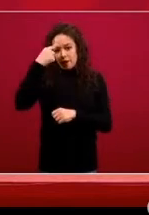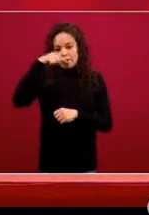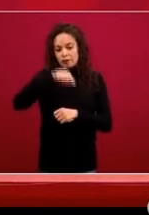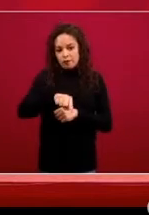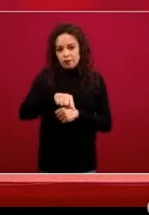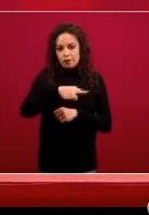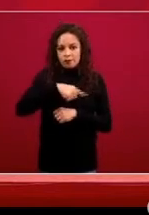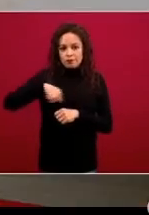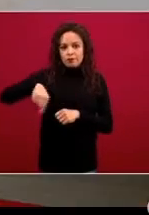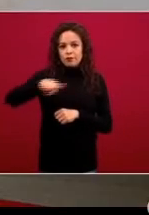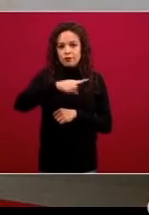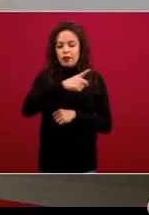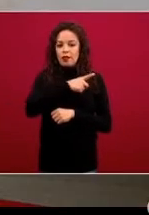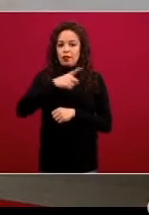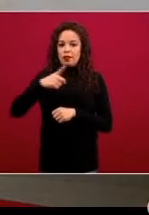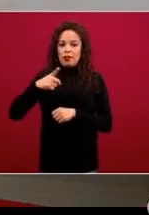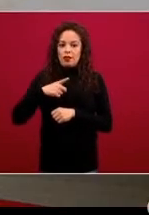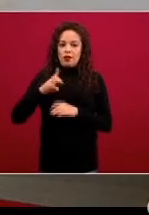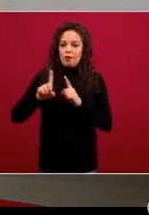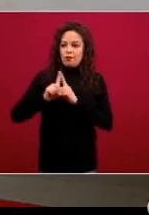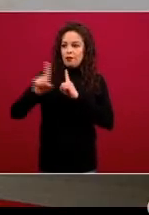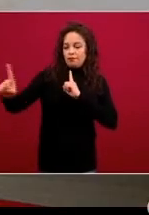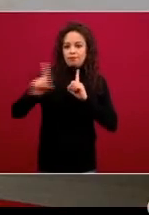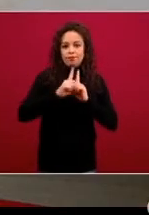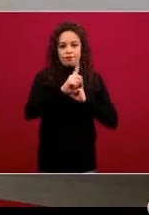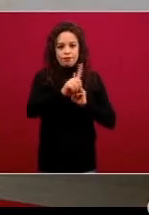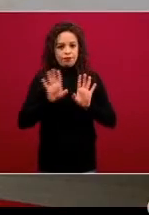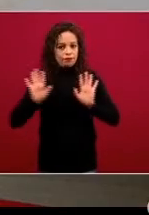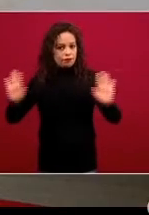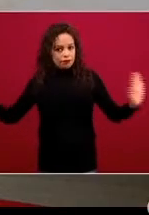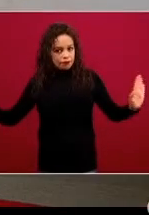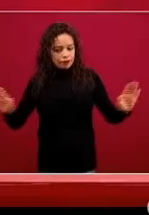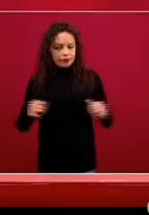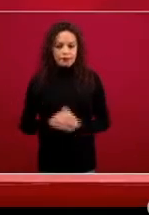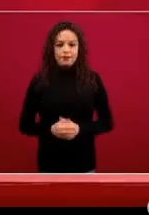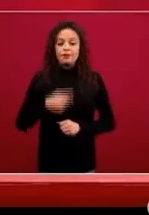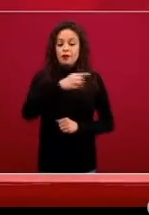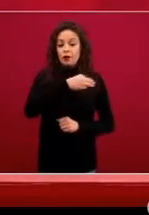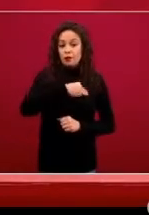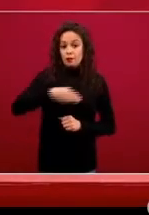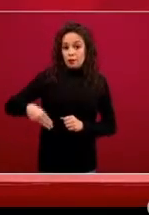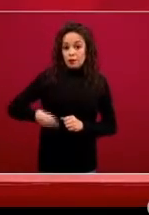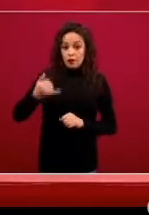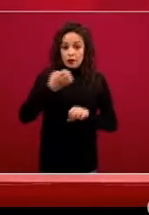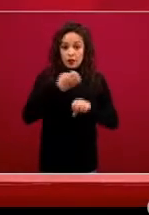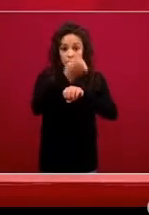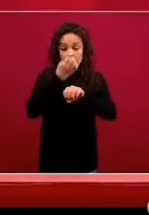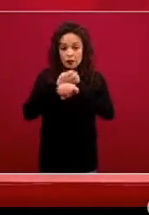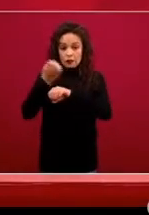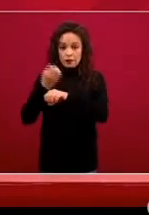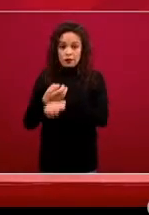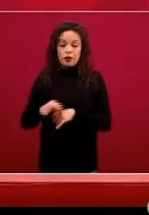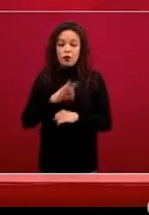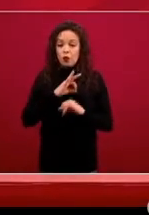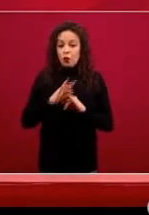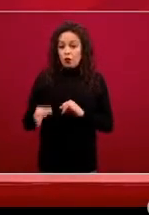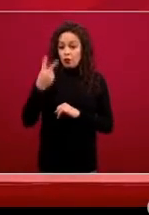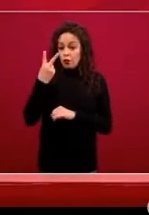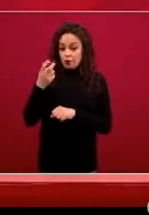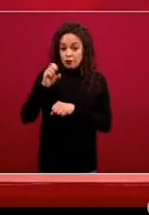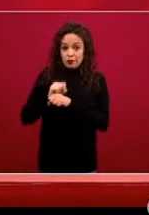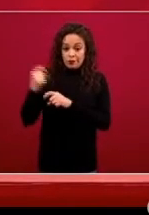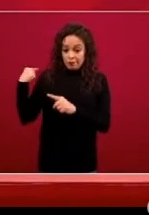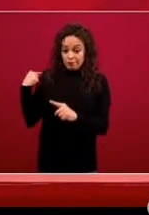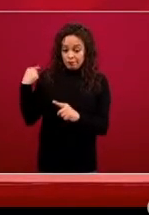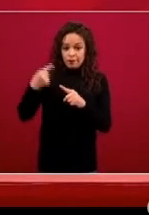part of the massive mitigation measures in different regions as they need them. Because if I'm observing that in this municipality